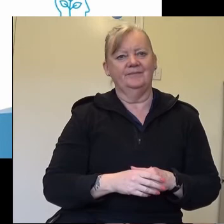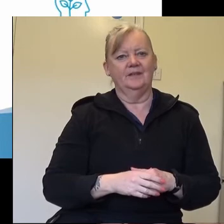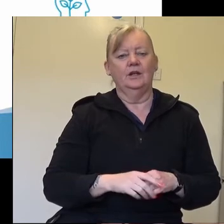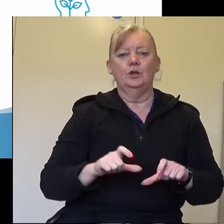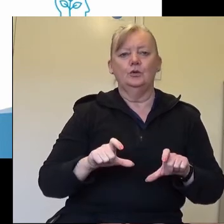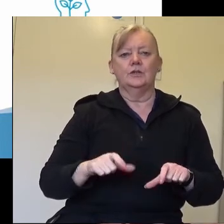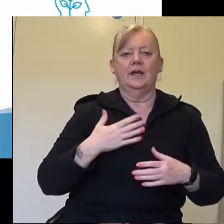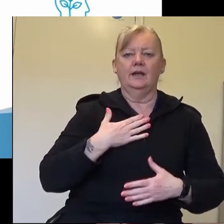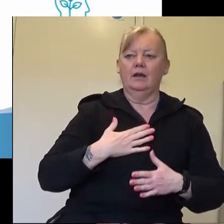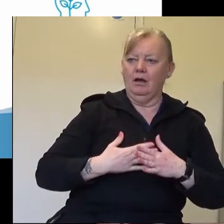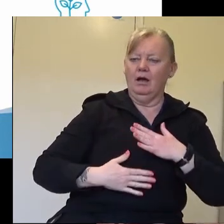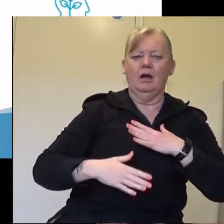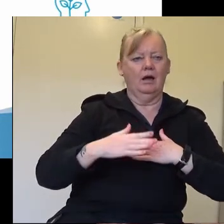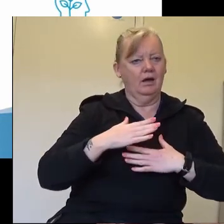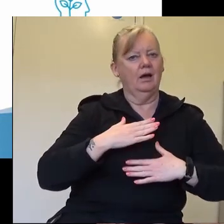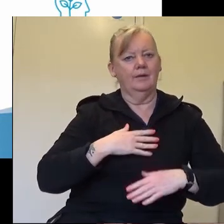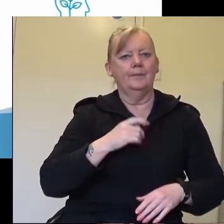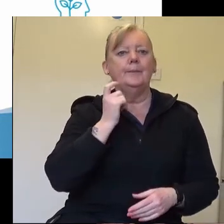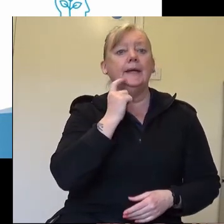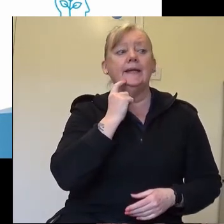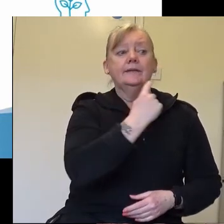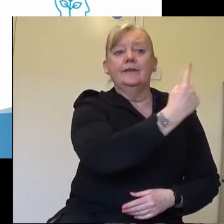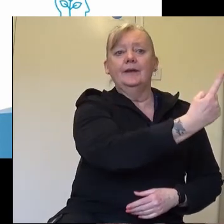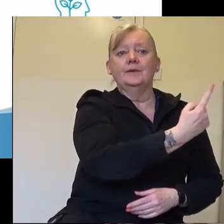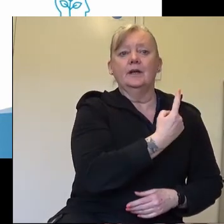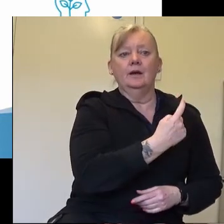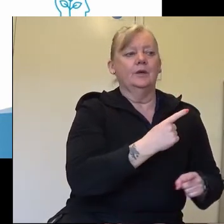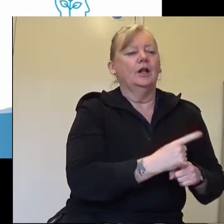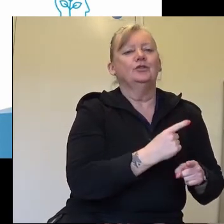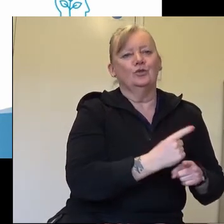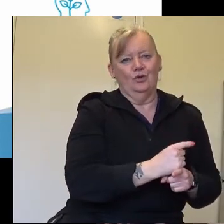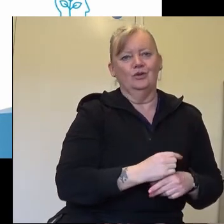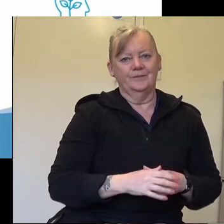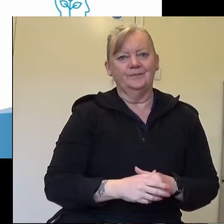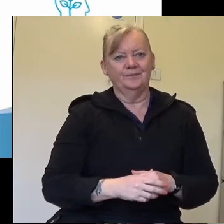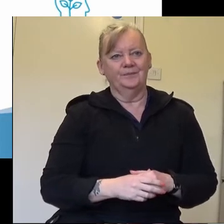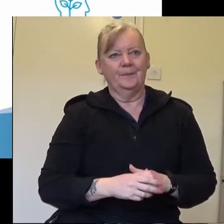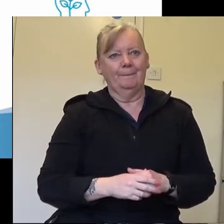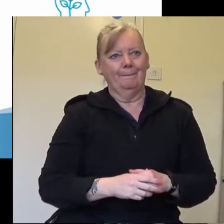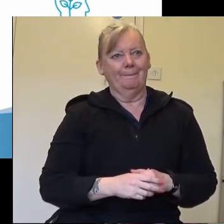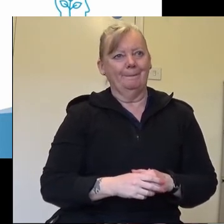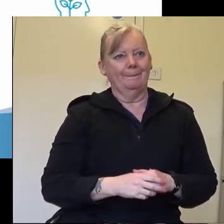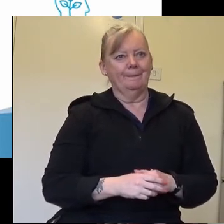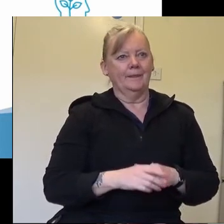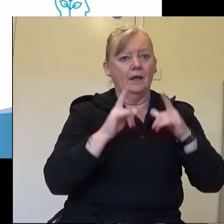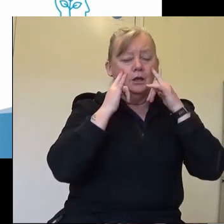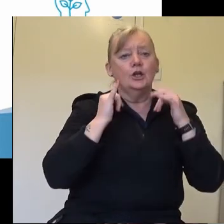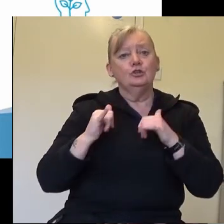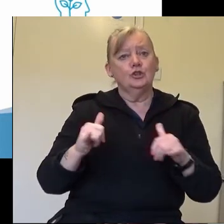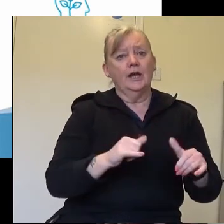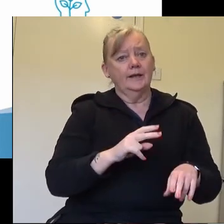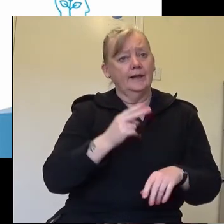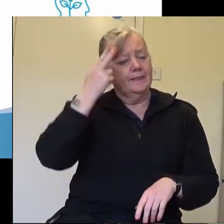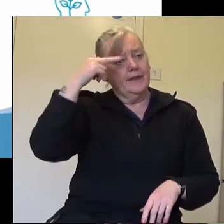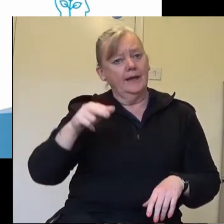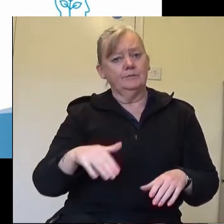100 miles immediately. It's like, oh my God, what happened to you? Why did you do that? How many times I told you that?